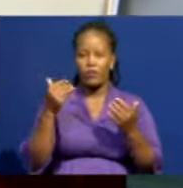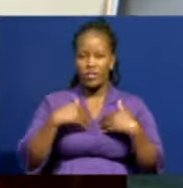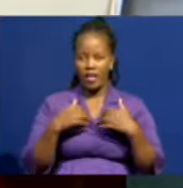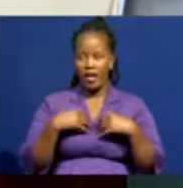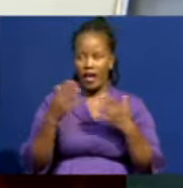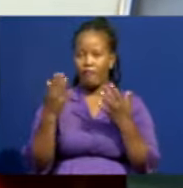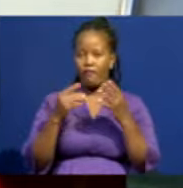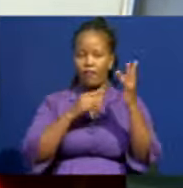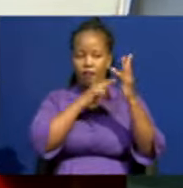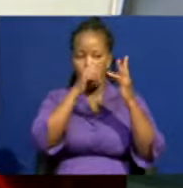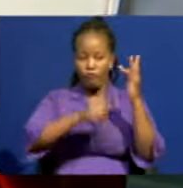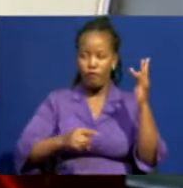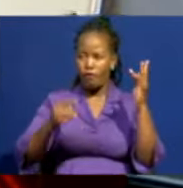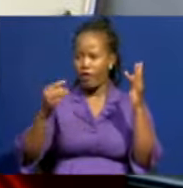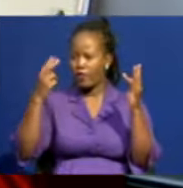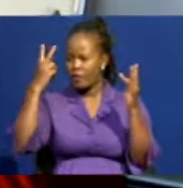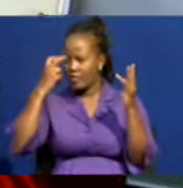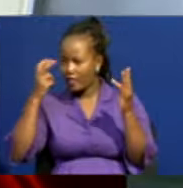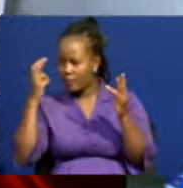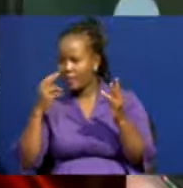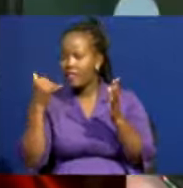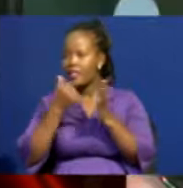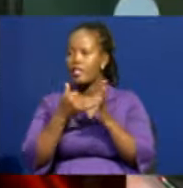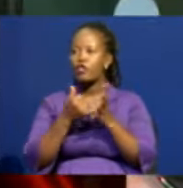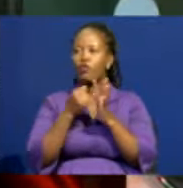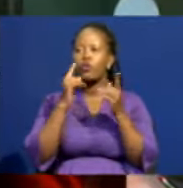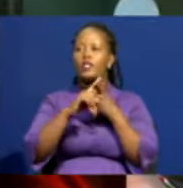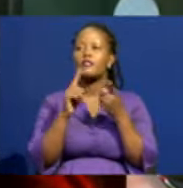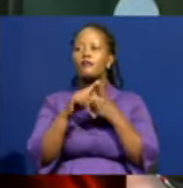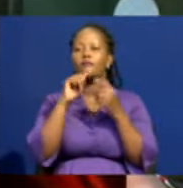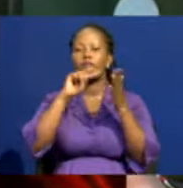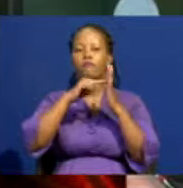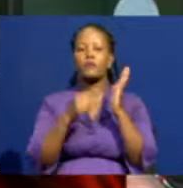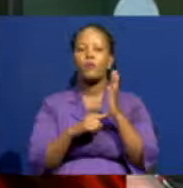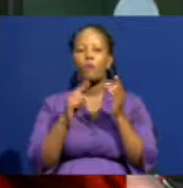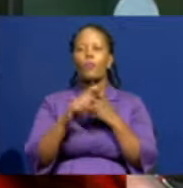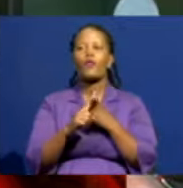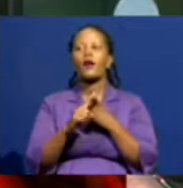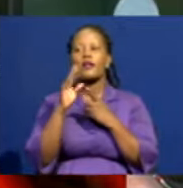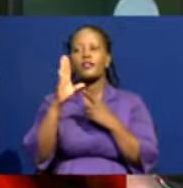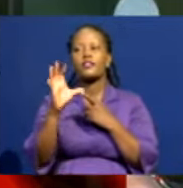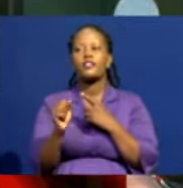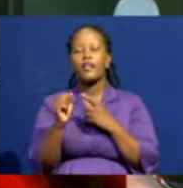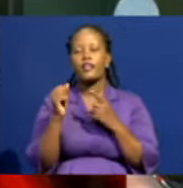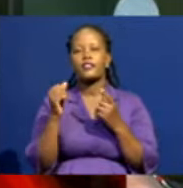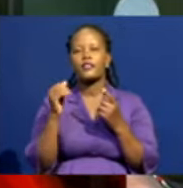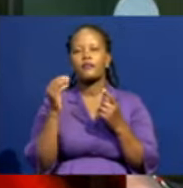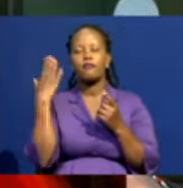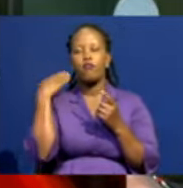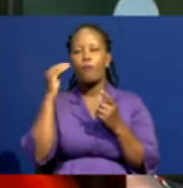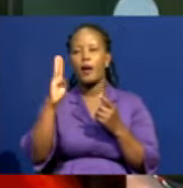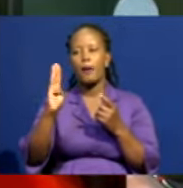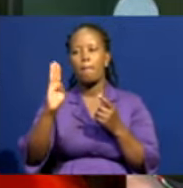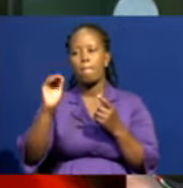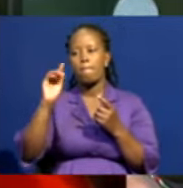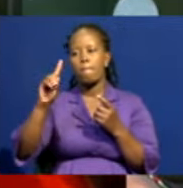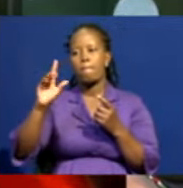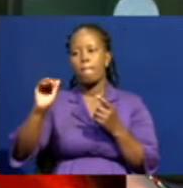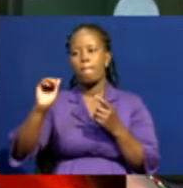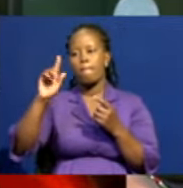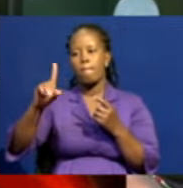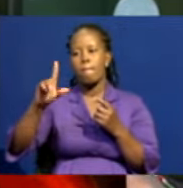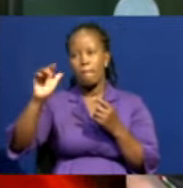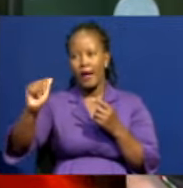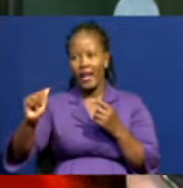four suspects, including the following: Mr. Najib Mohamed Balala, former Cabinet